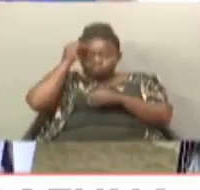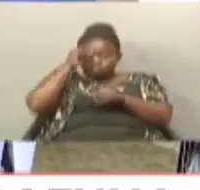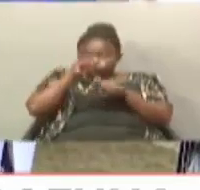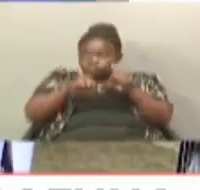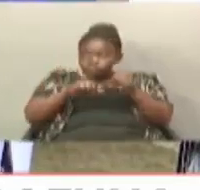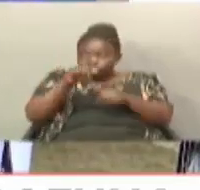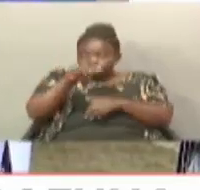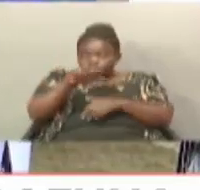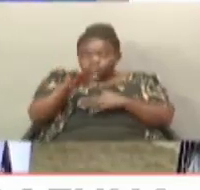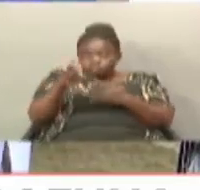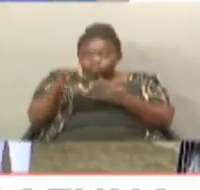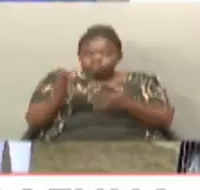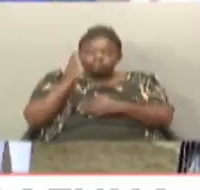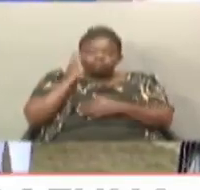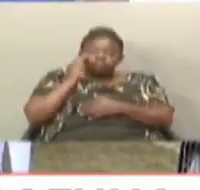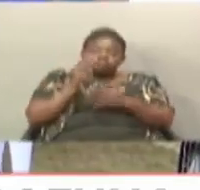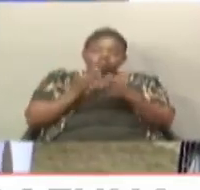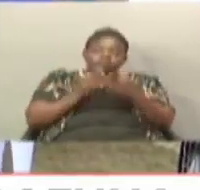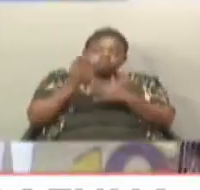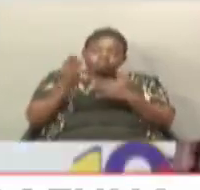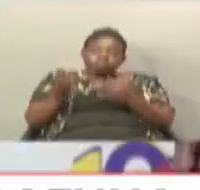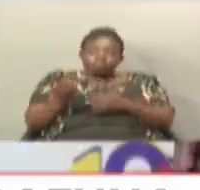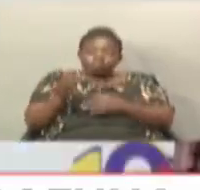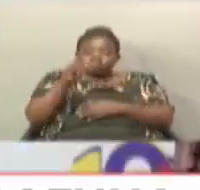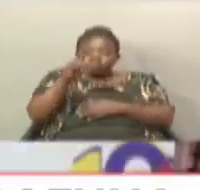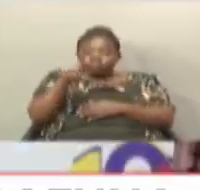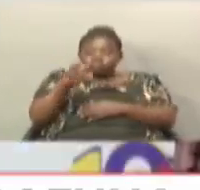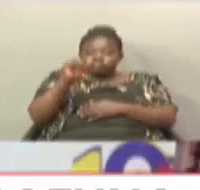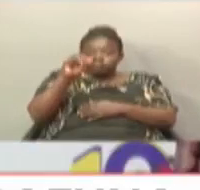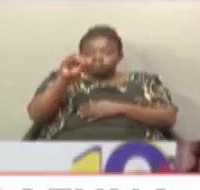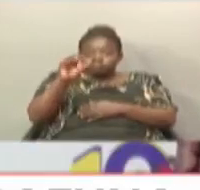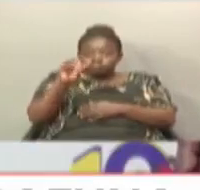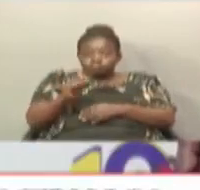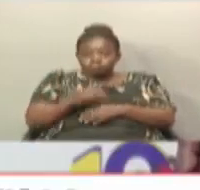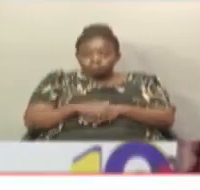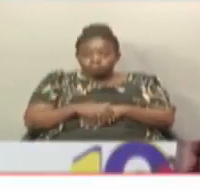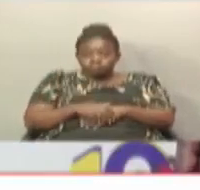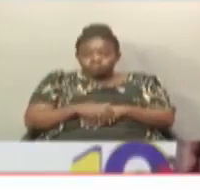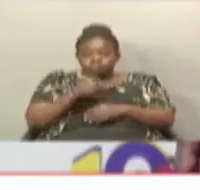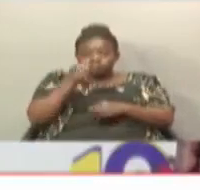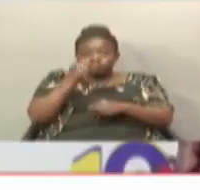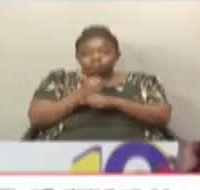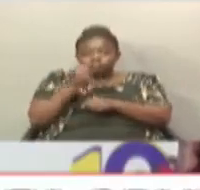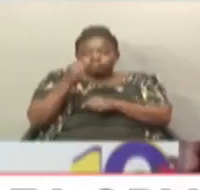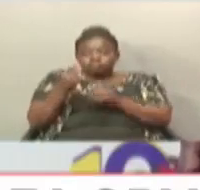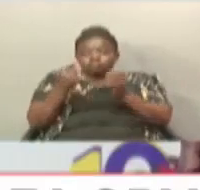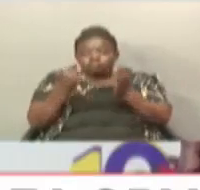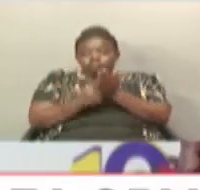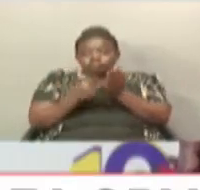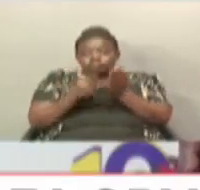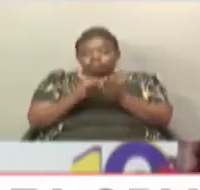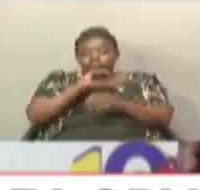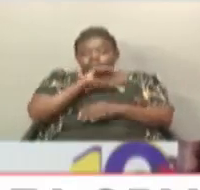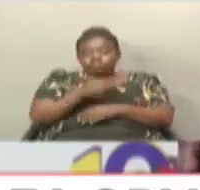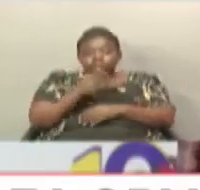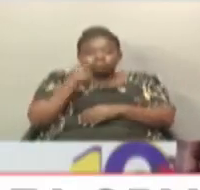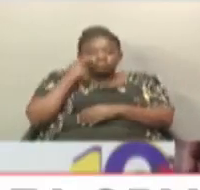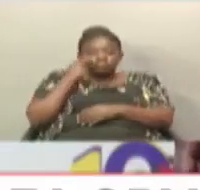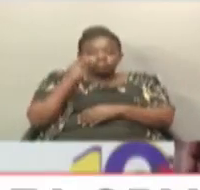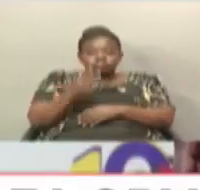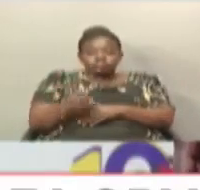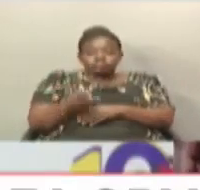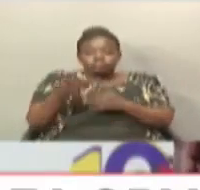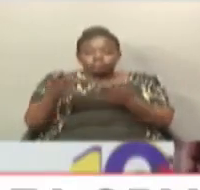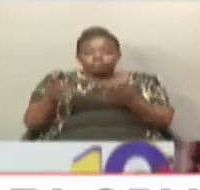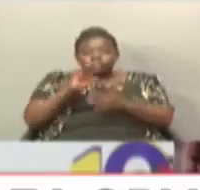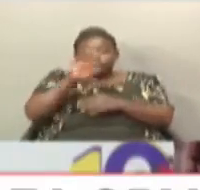bannaabwe bye bayitamu nga bayita mu bitontome. Girls of Uganda, our vision is